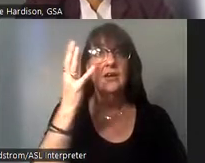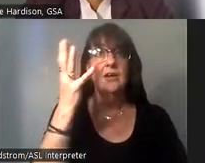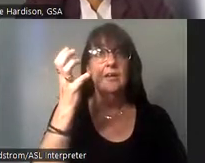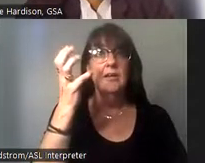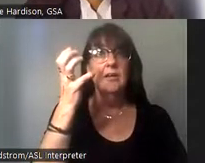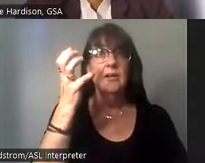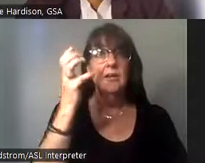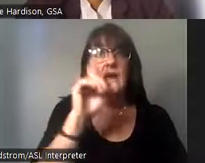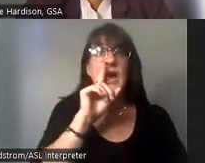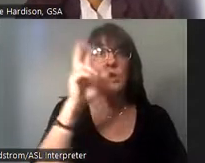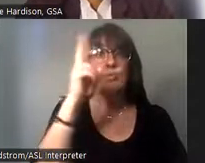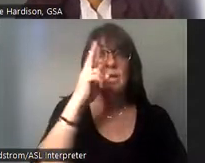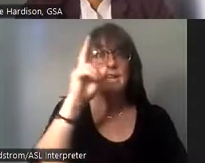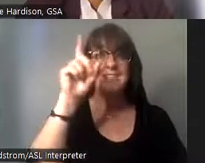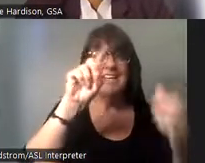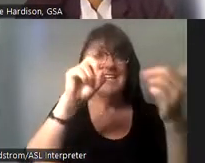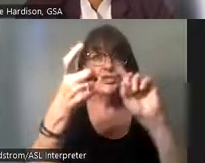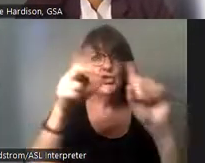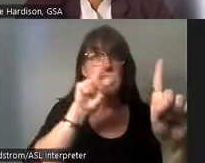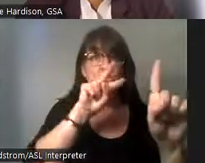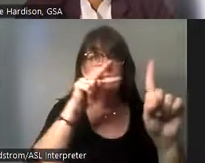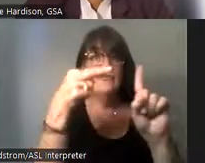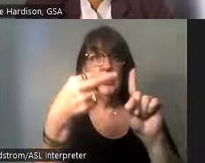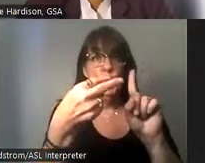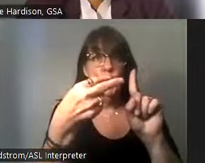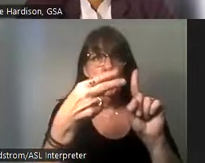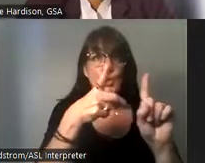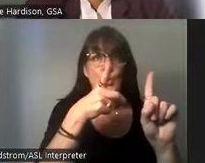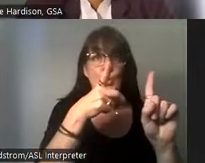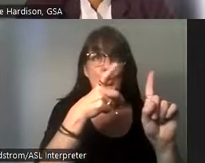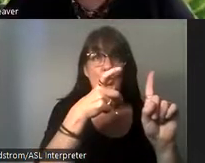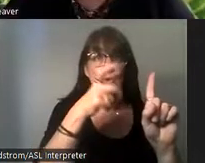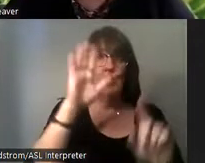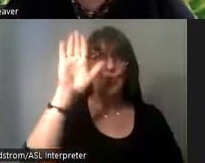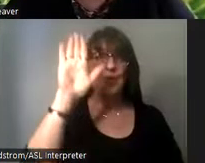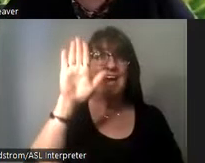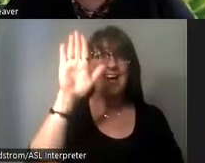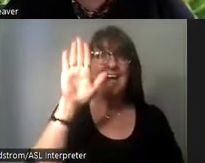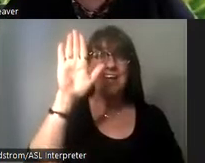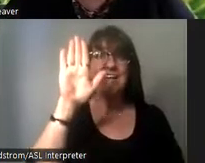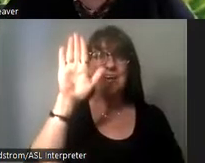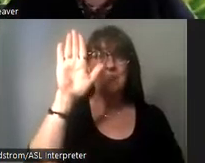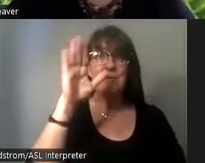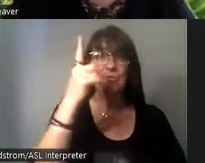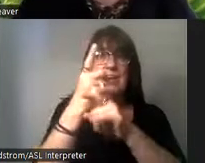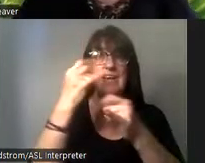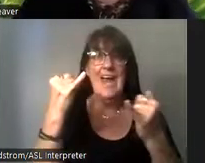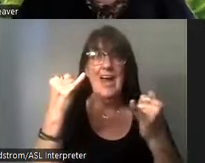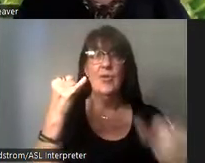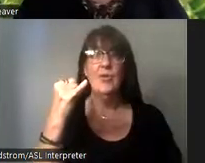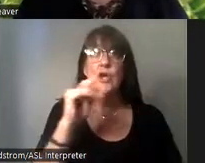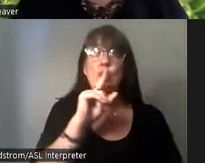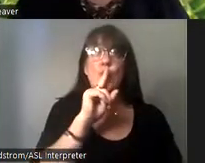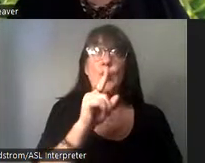I realize I need to change my view here to know like who might have their hand up. But just really